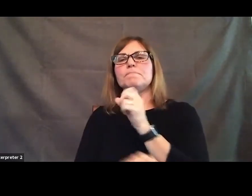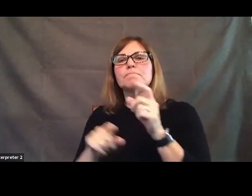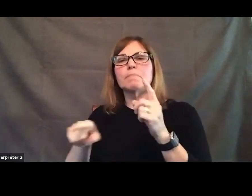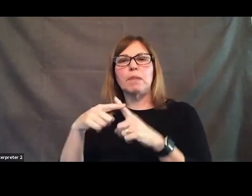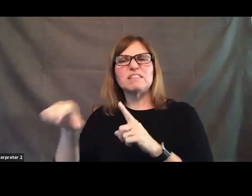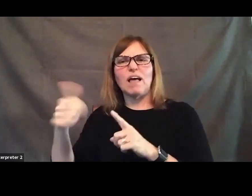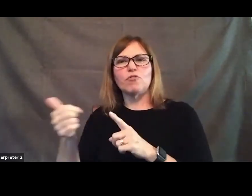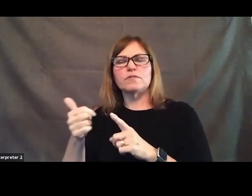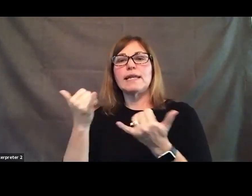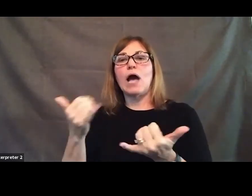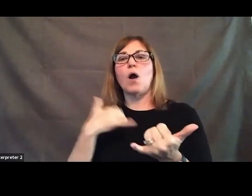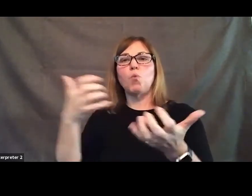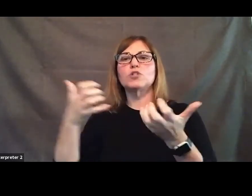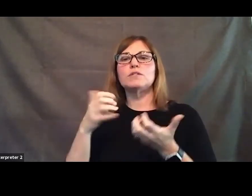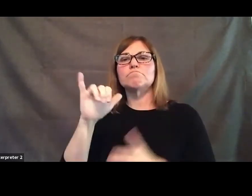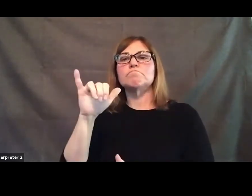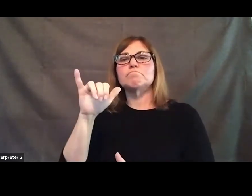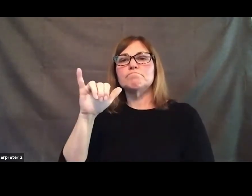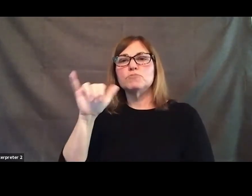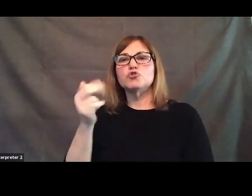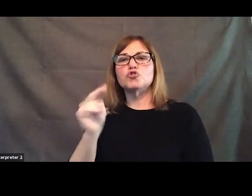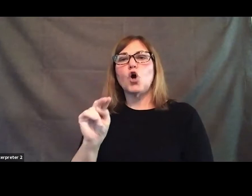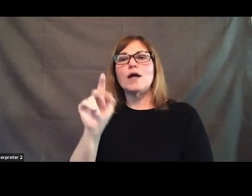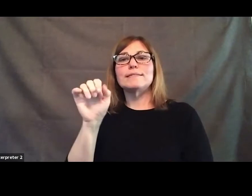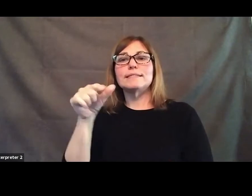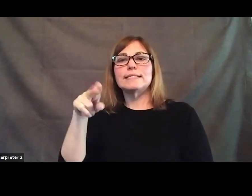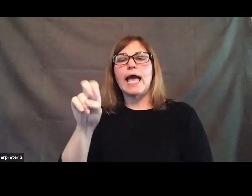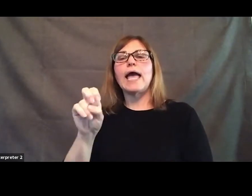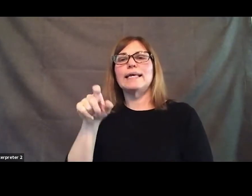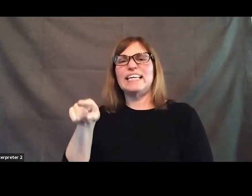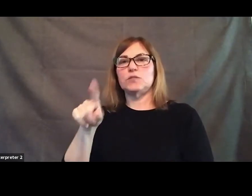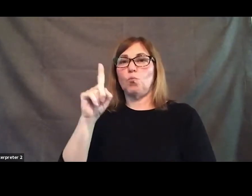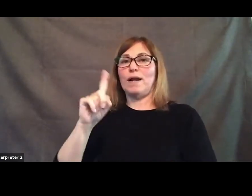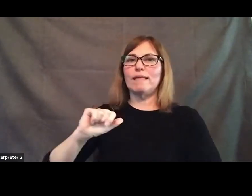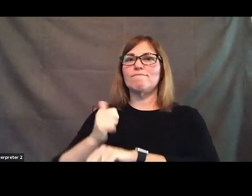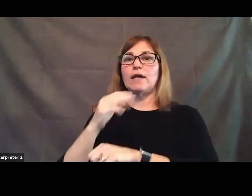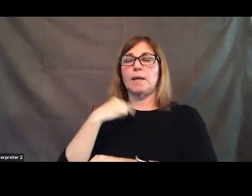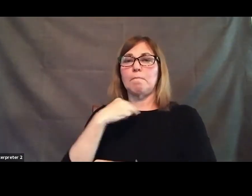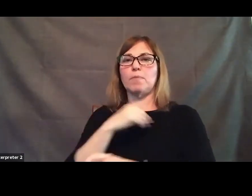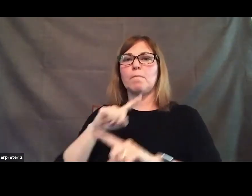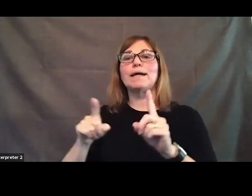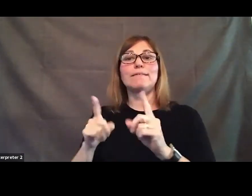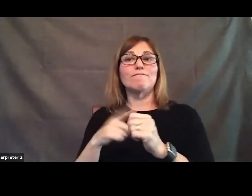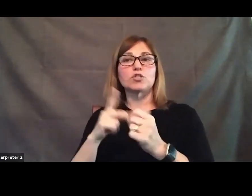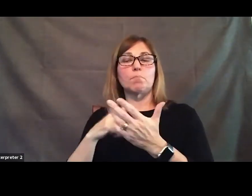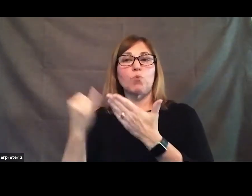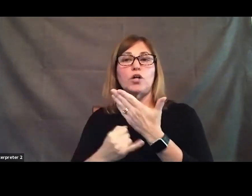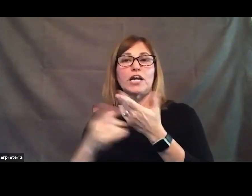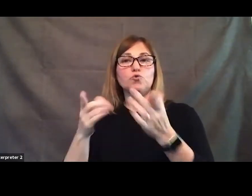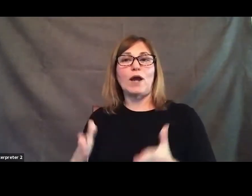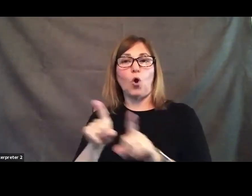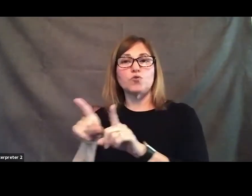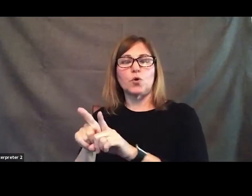John Tague, who is not only a founding member of our consortium, but its first project director. John is a leader